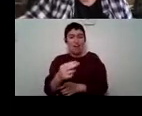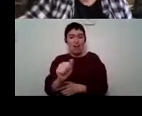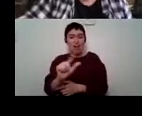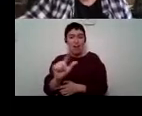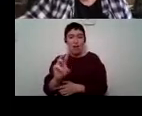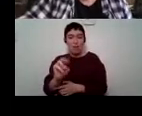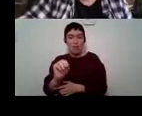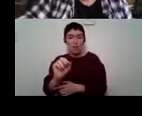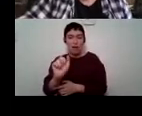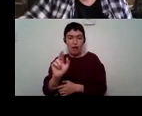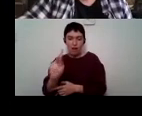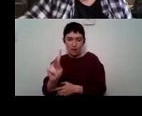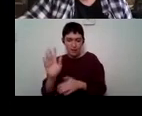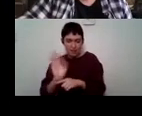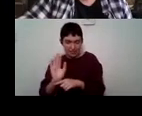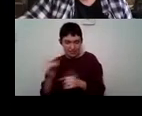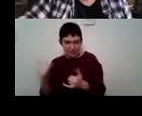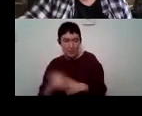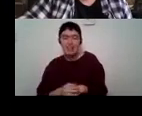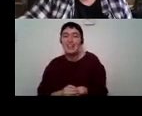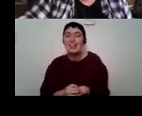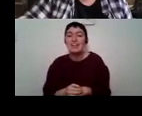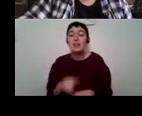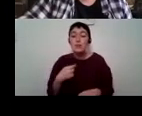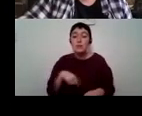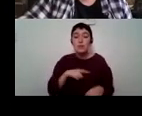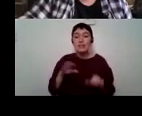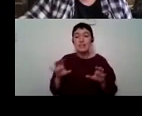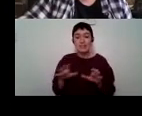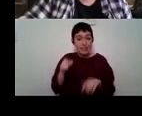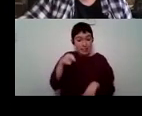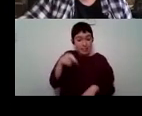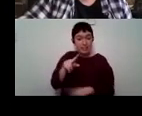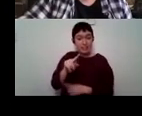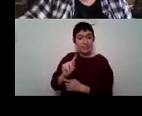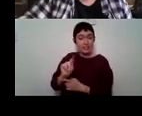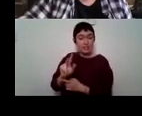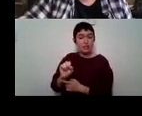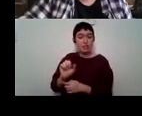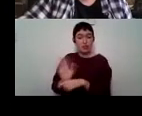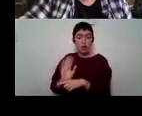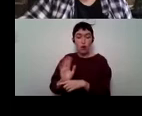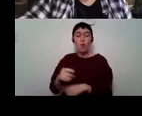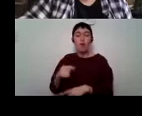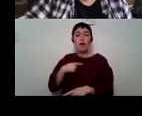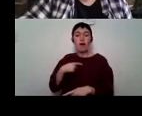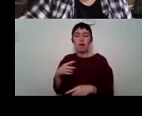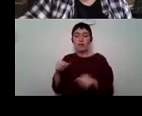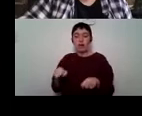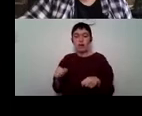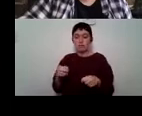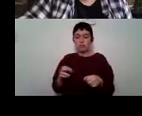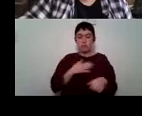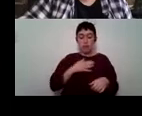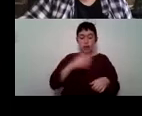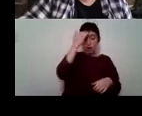Bigfoot television show where I basically was able to combine my knowledge of primatology and primates, because people are looking for Bigfoot, which